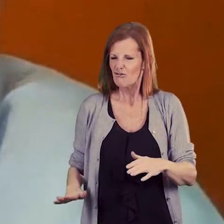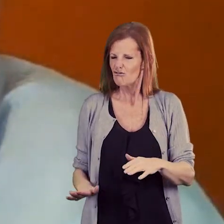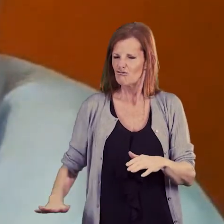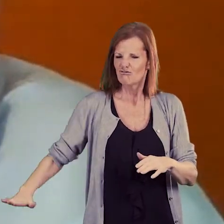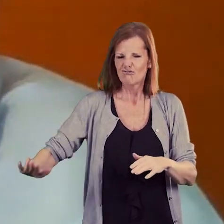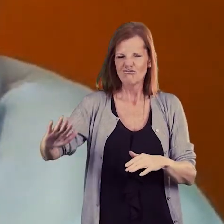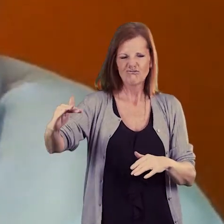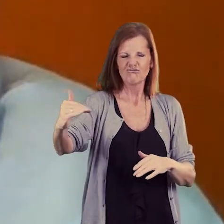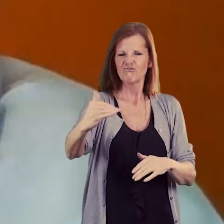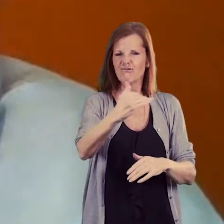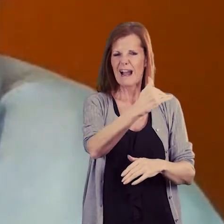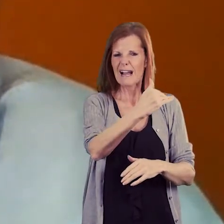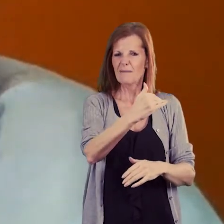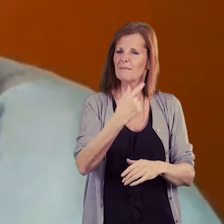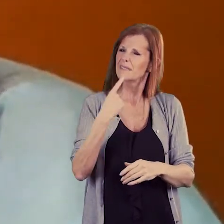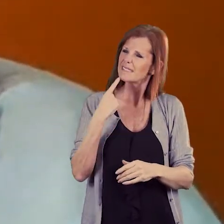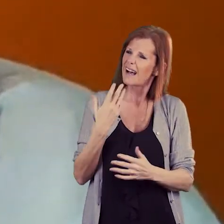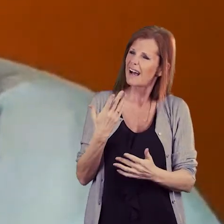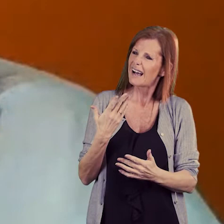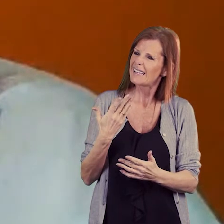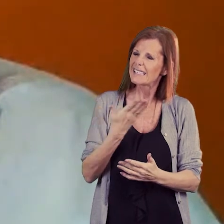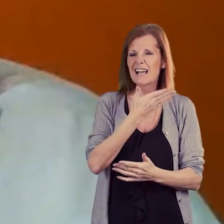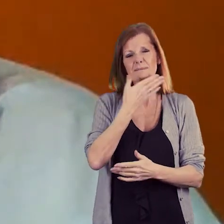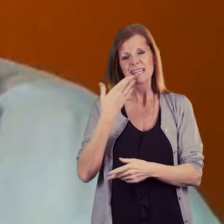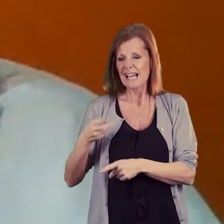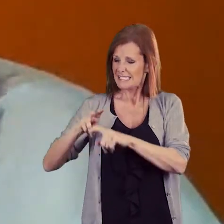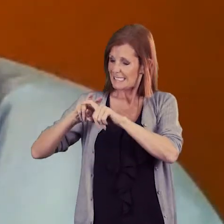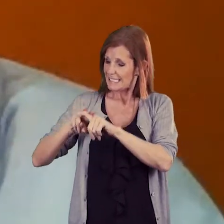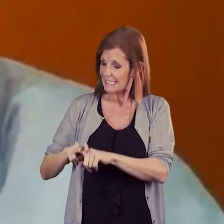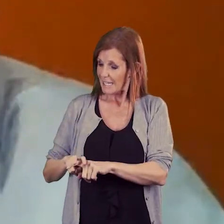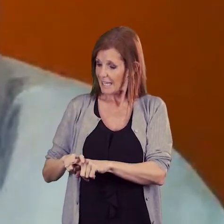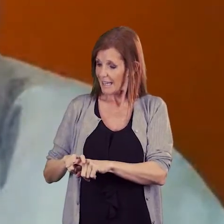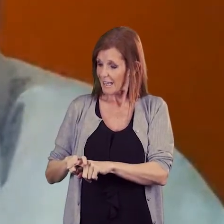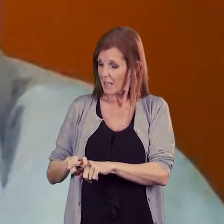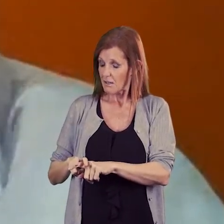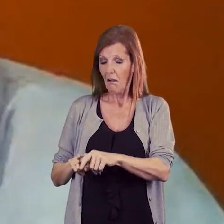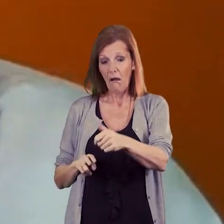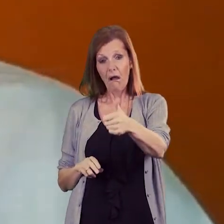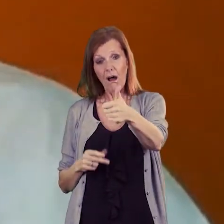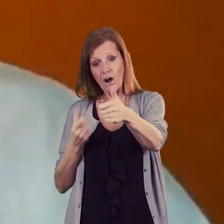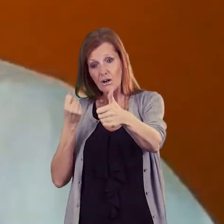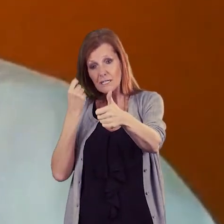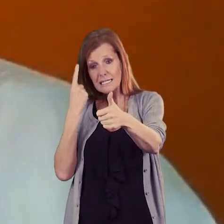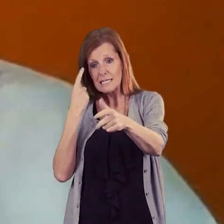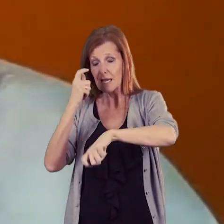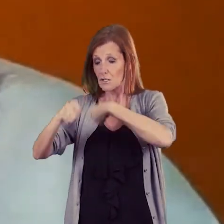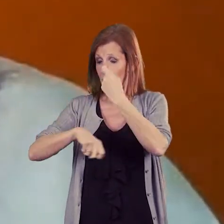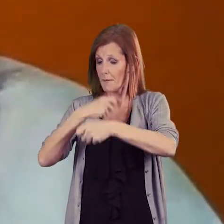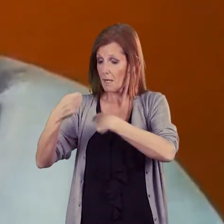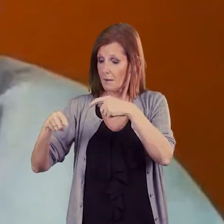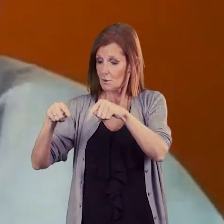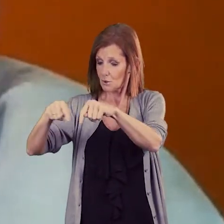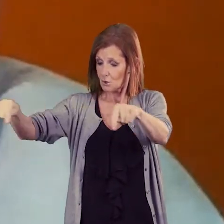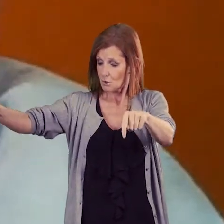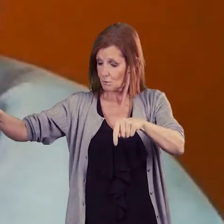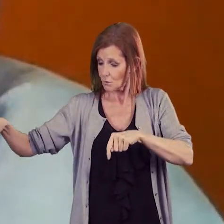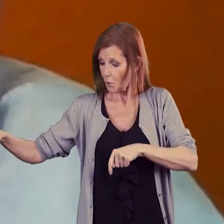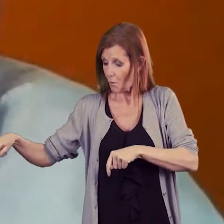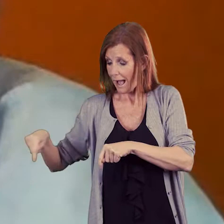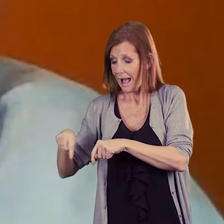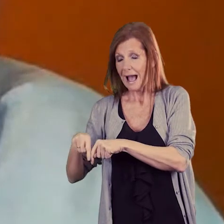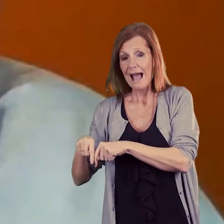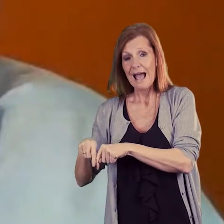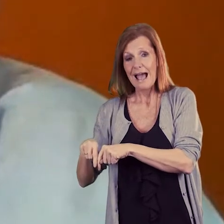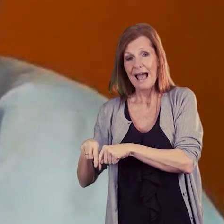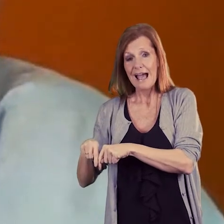go round to the door. He said it'd be nice if there was a sitting out area, so we extended it to a square, so about 6 foot out